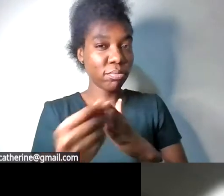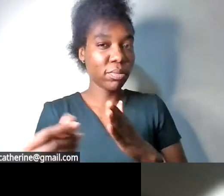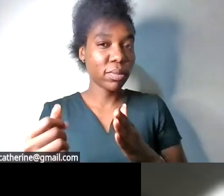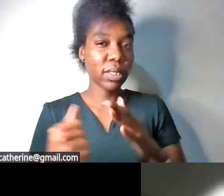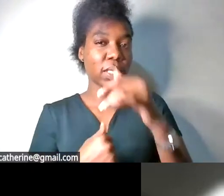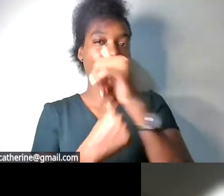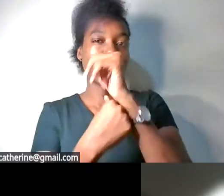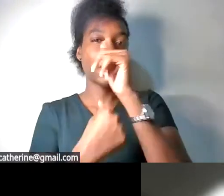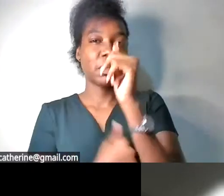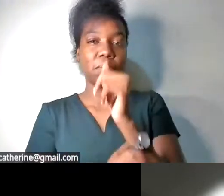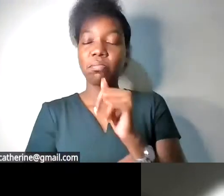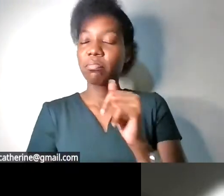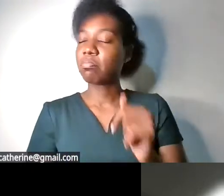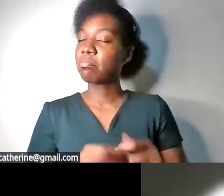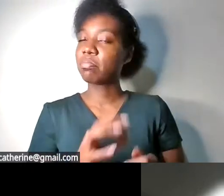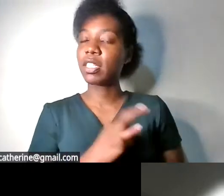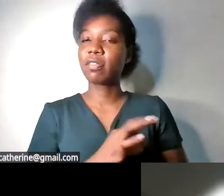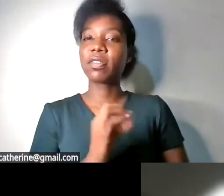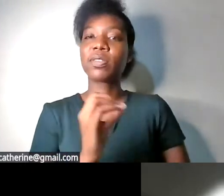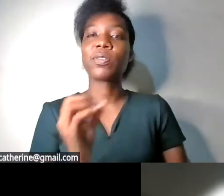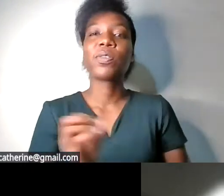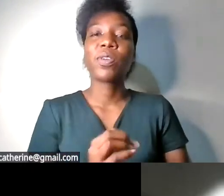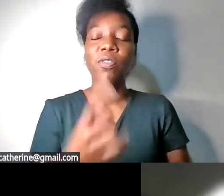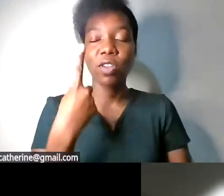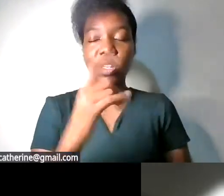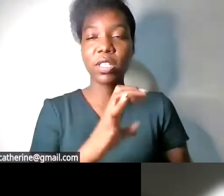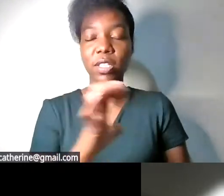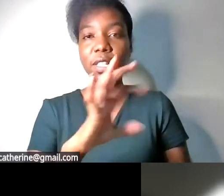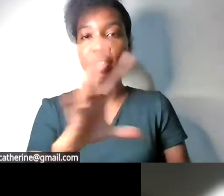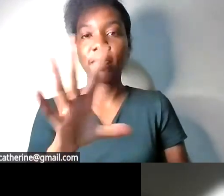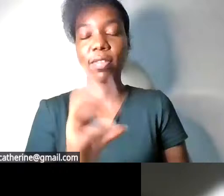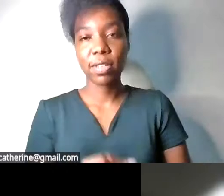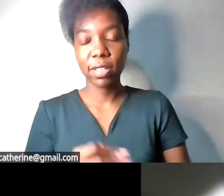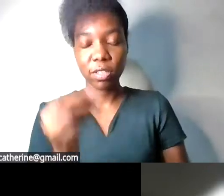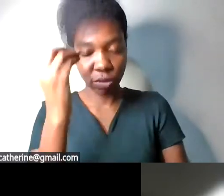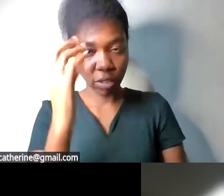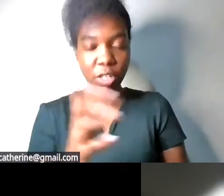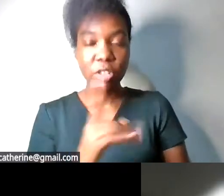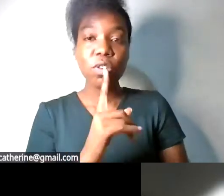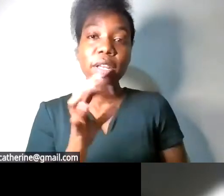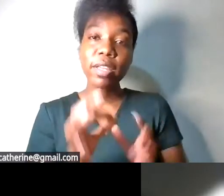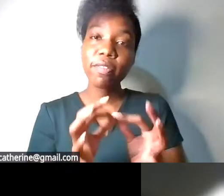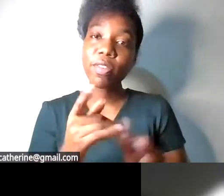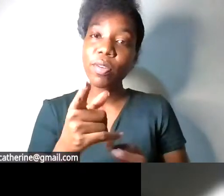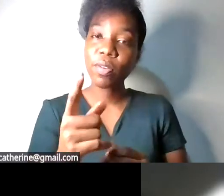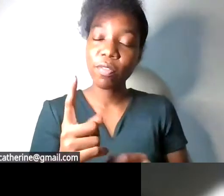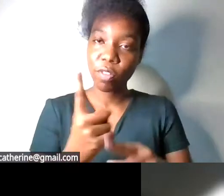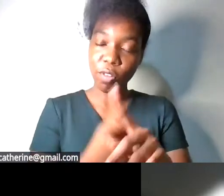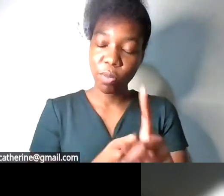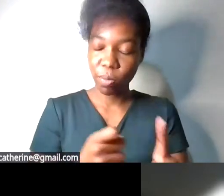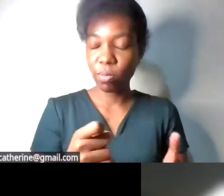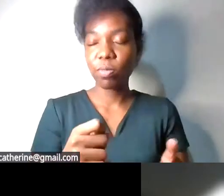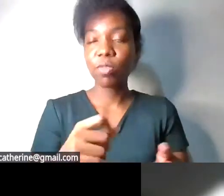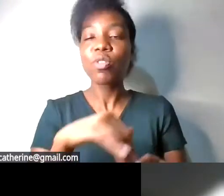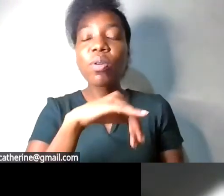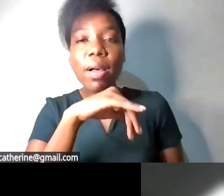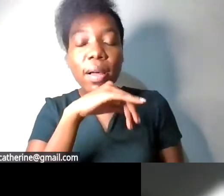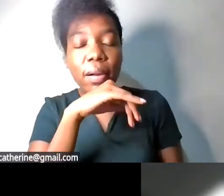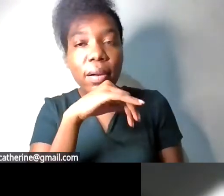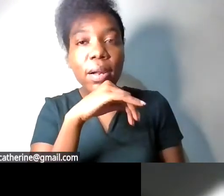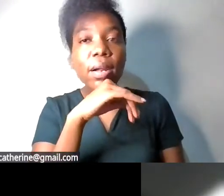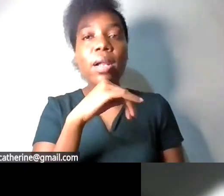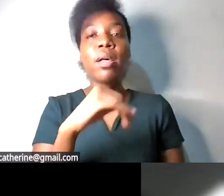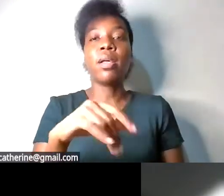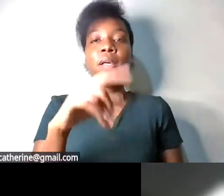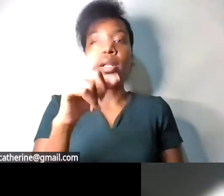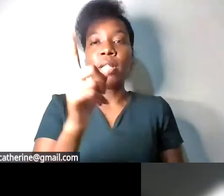to us to give to the East African students. So if you're a parent in Uganda or Kenya or Nigeria, you apply through Precision